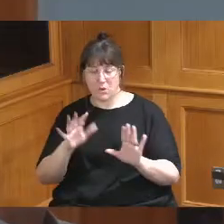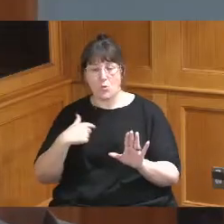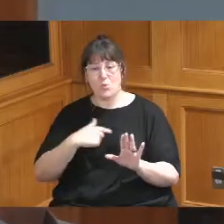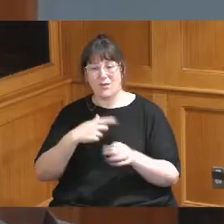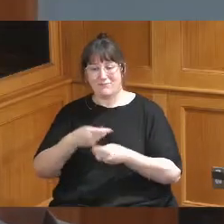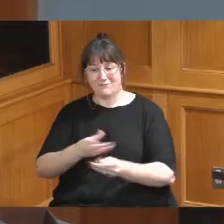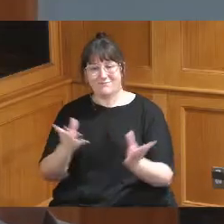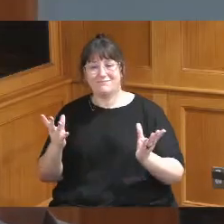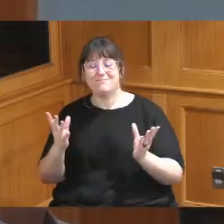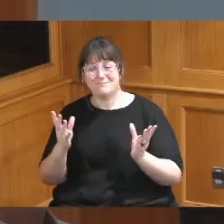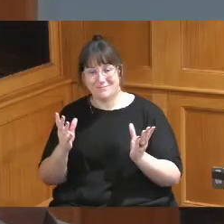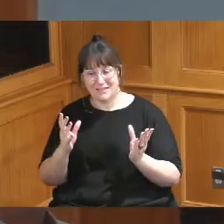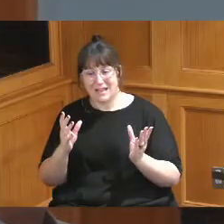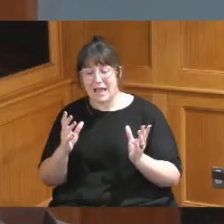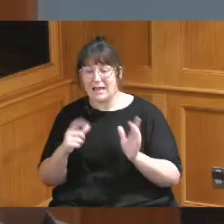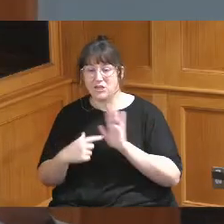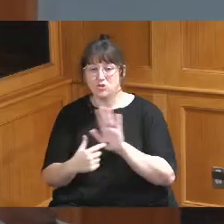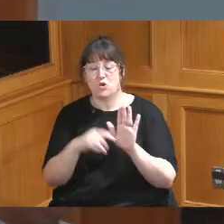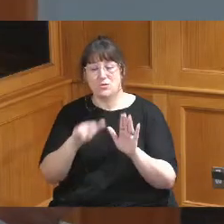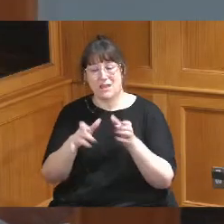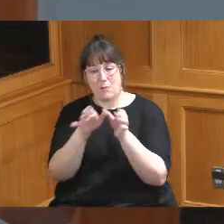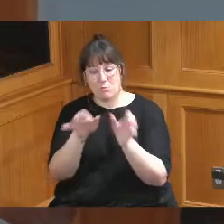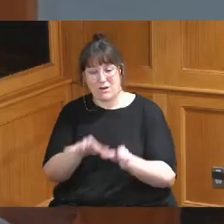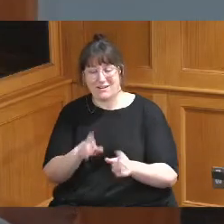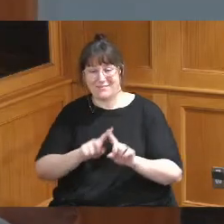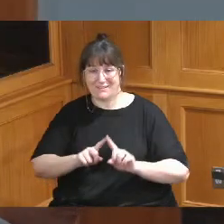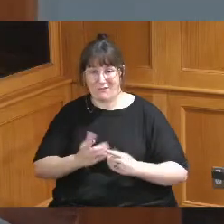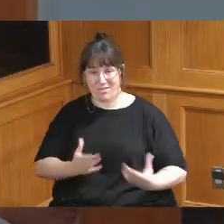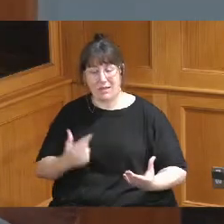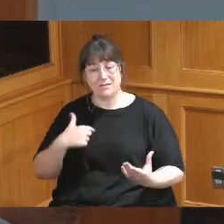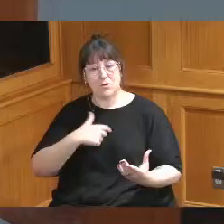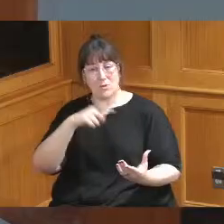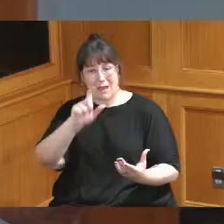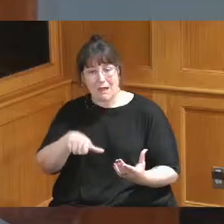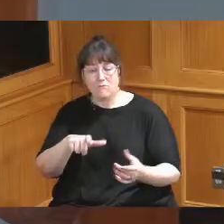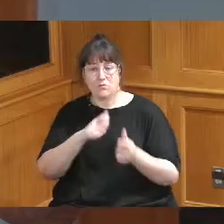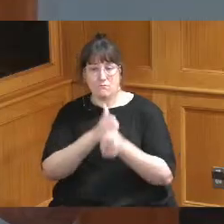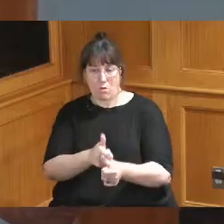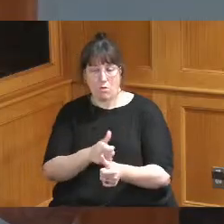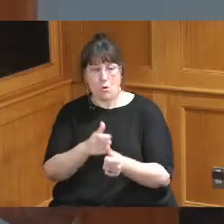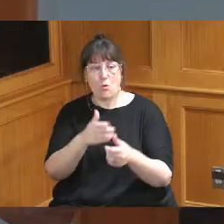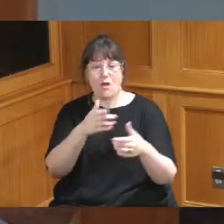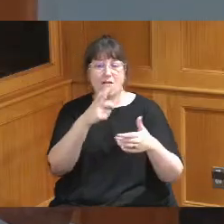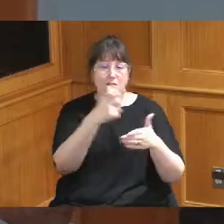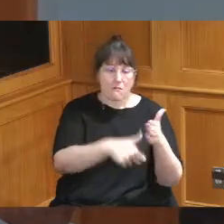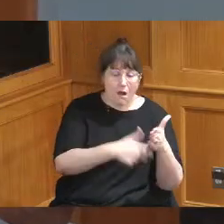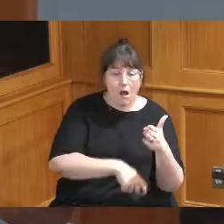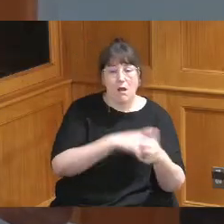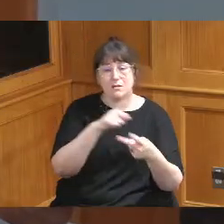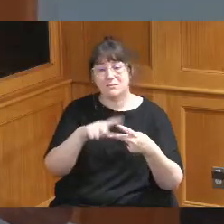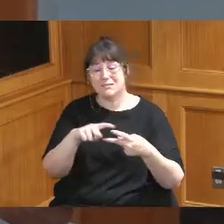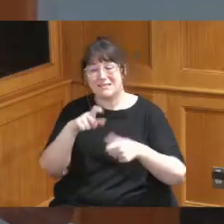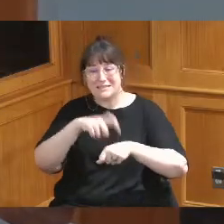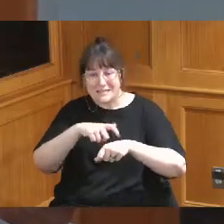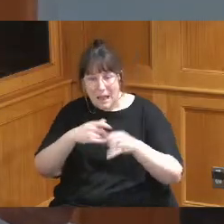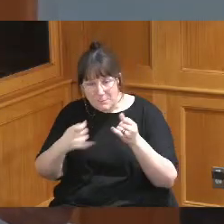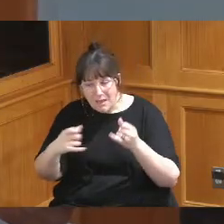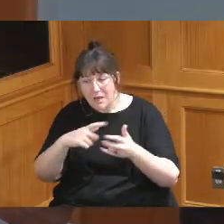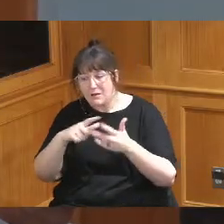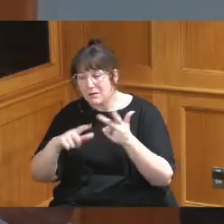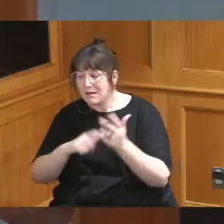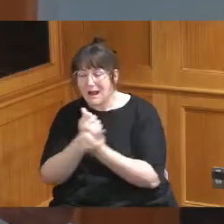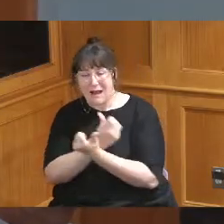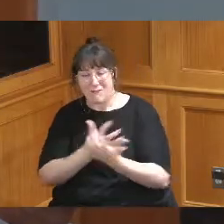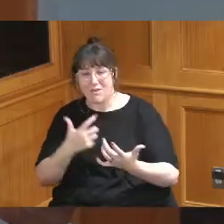that includes a complete breakdown of the municipalities' project titles, total project costs, MRF contributions, and the percentage of